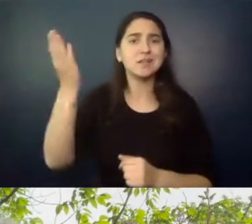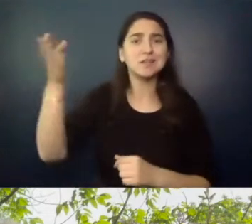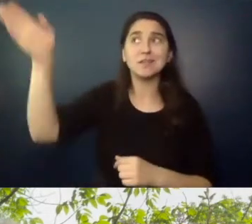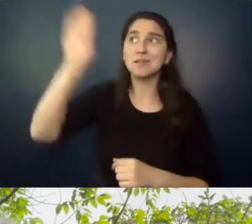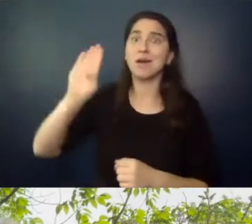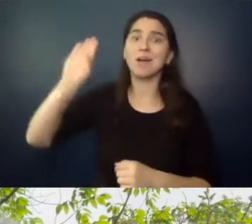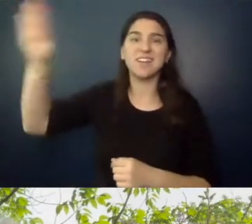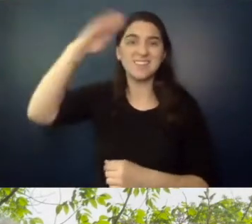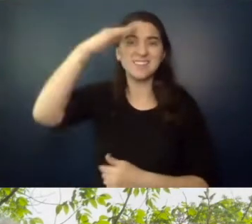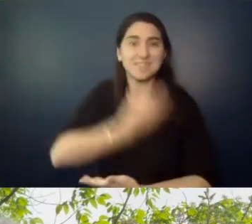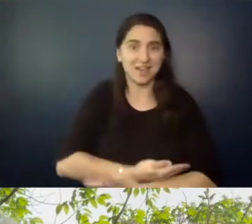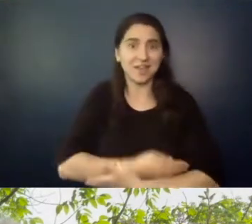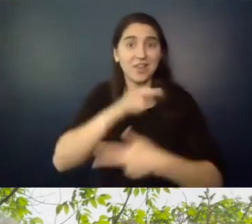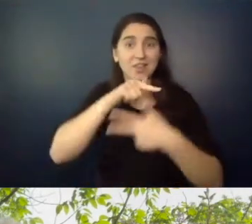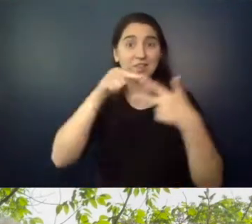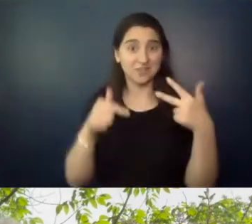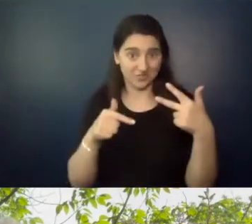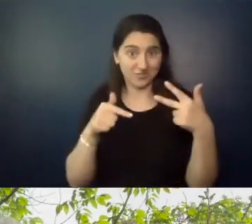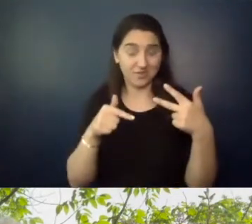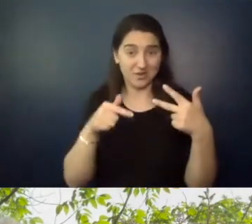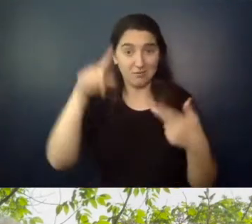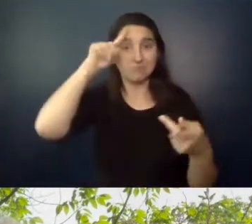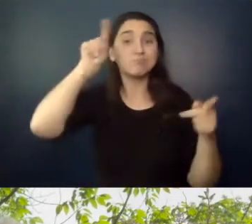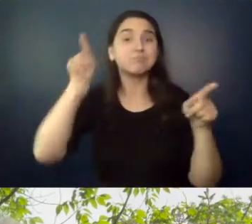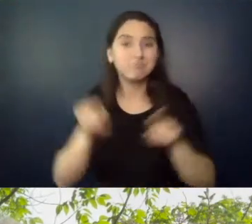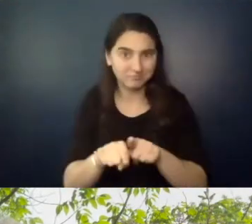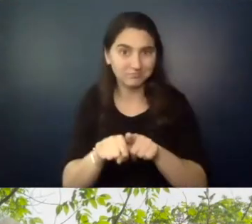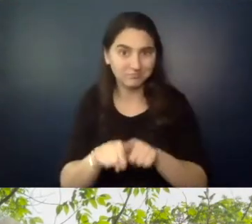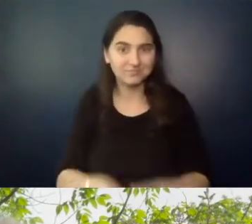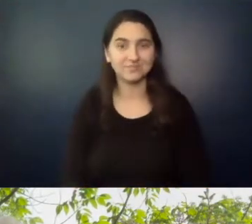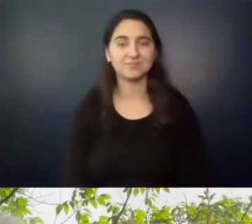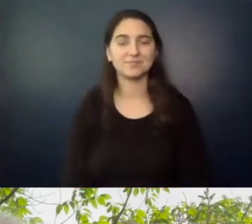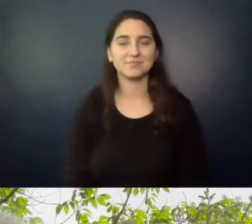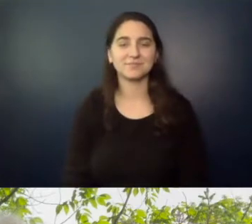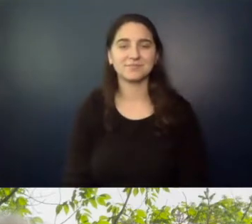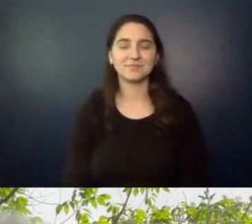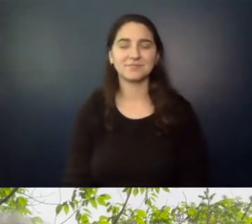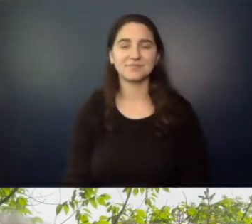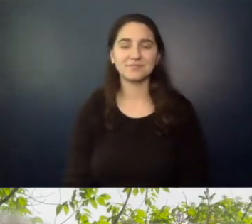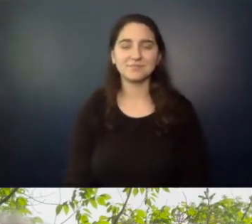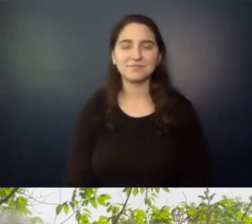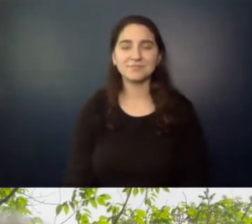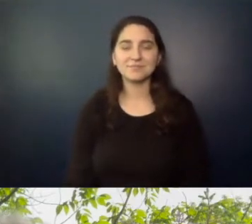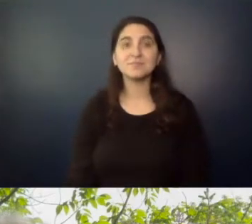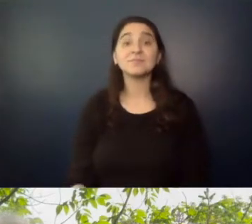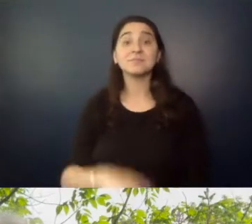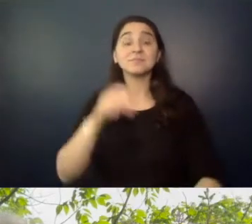and the three are in agreement.